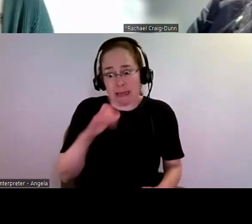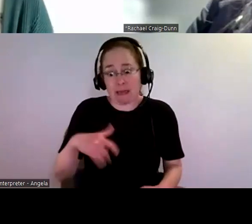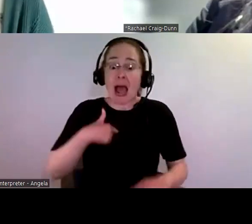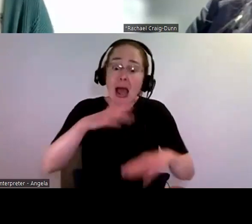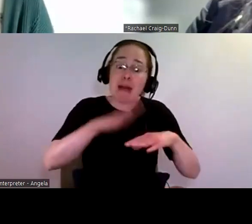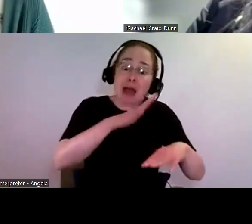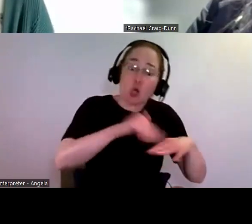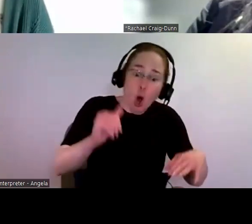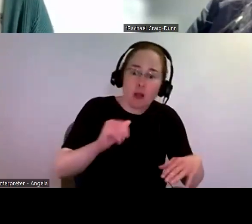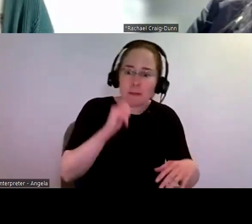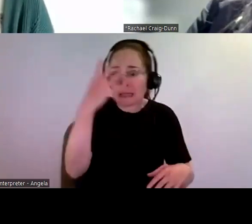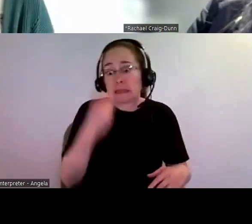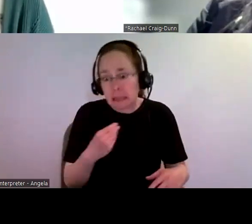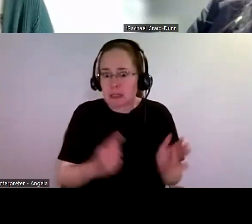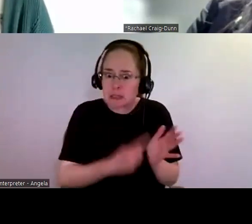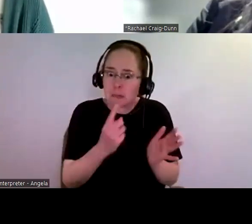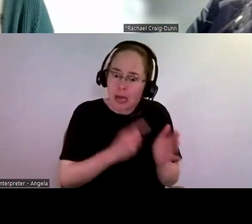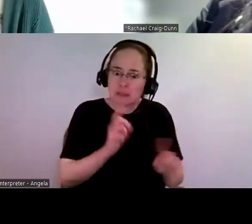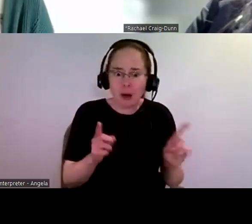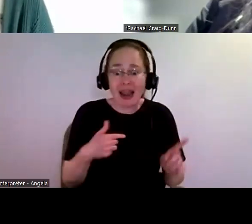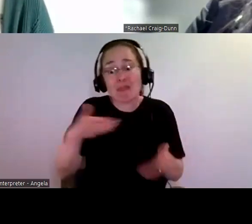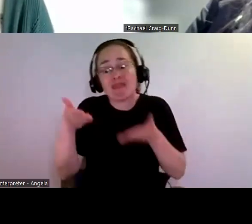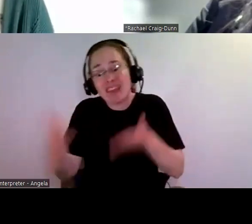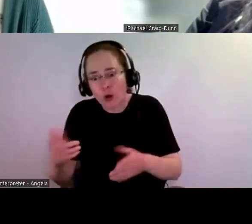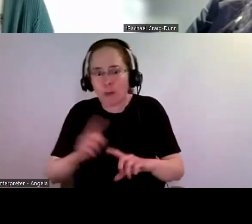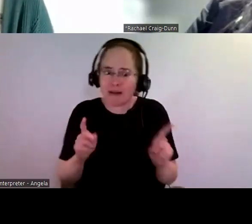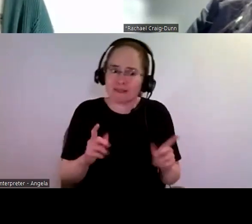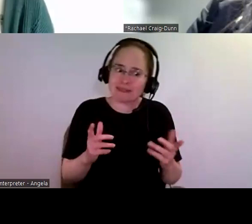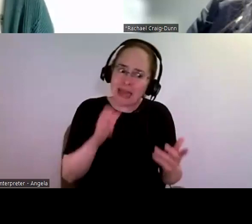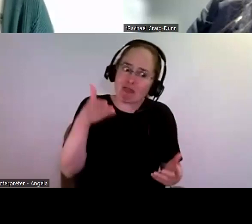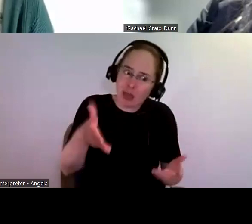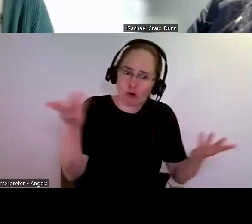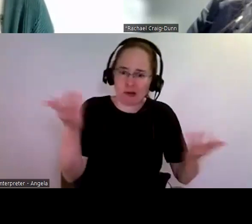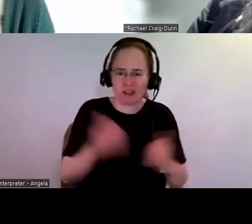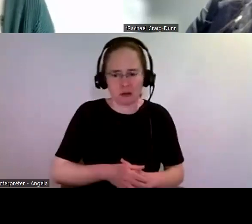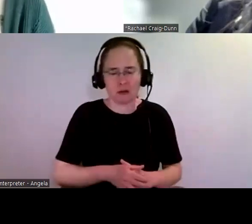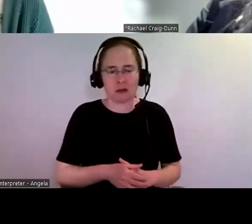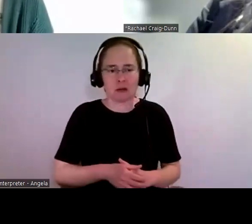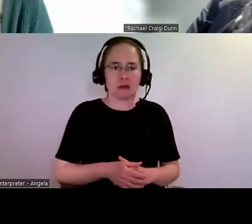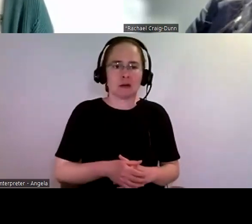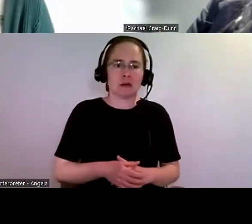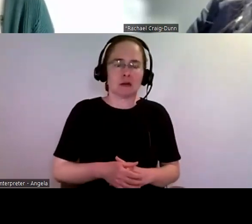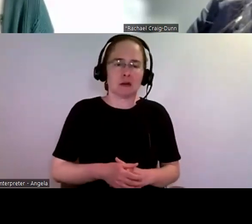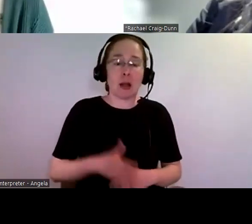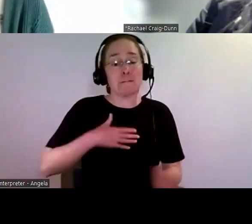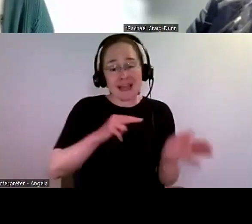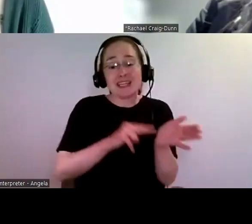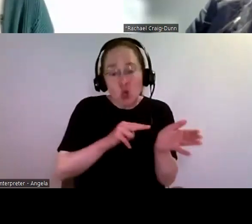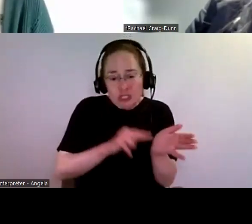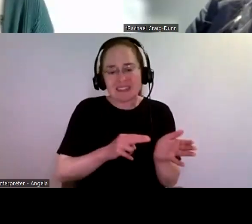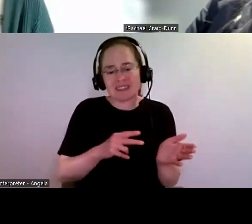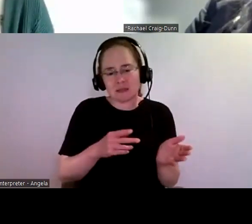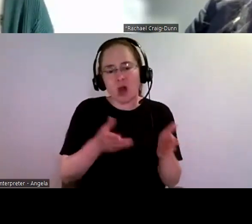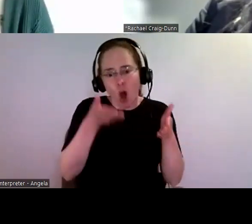not sleeping sometimes. So, it's one of those deals where I'm there, but not there. And my nurses are the ones who